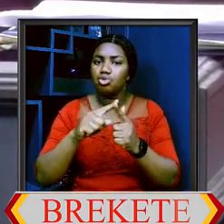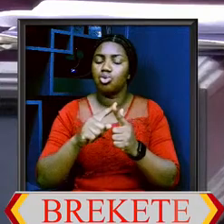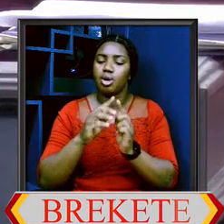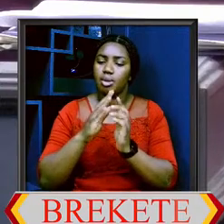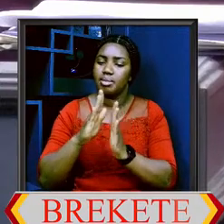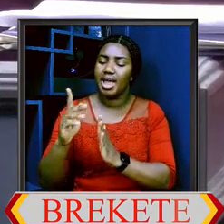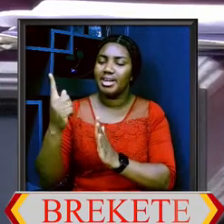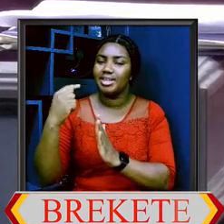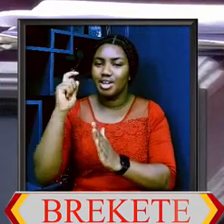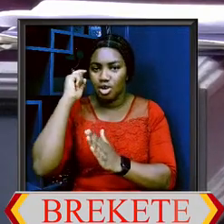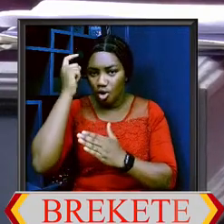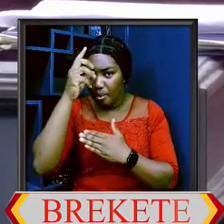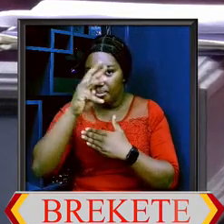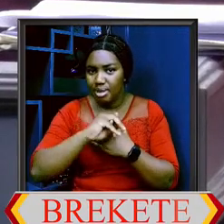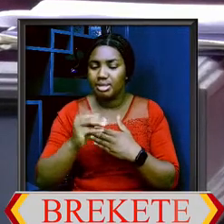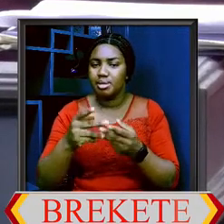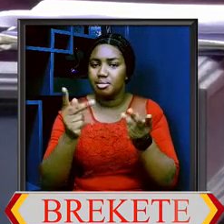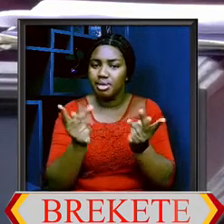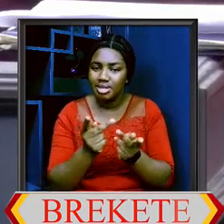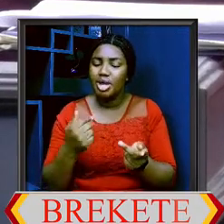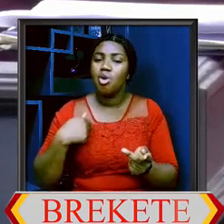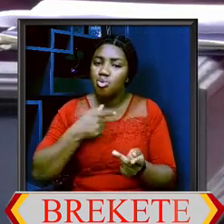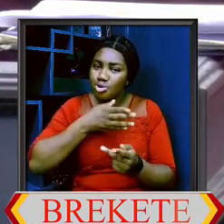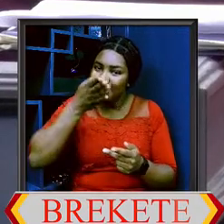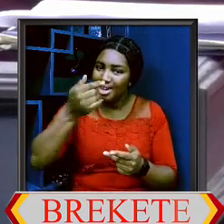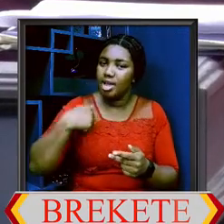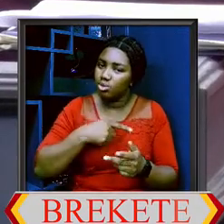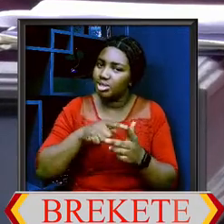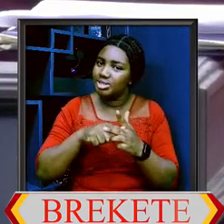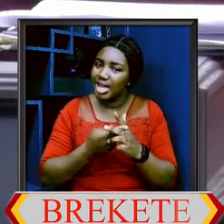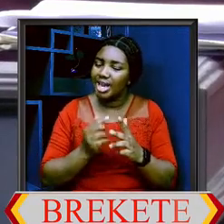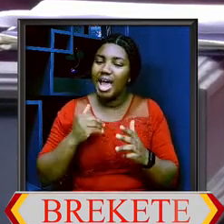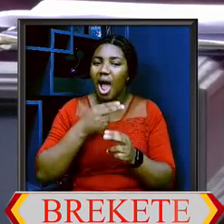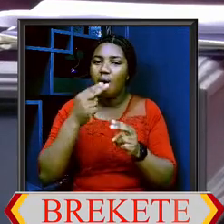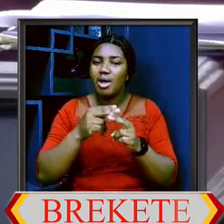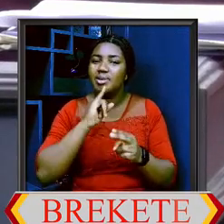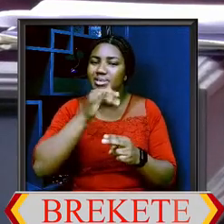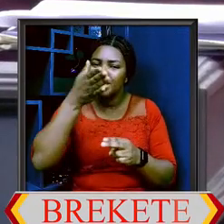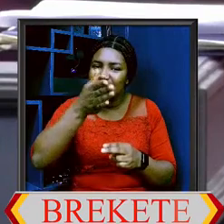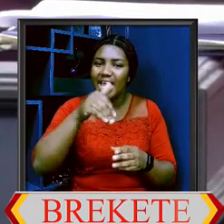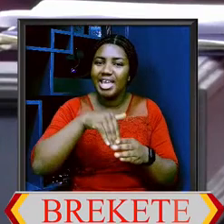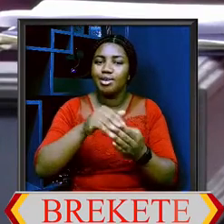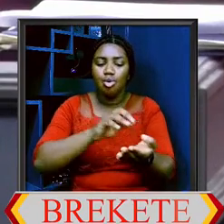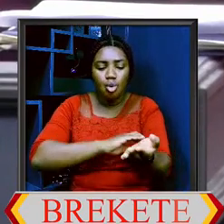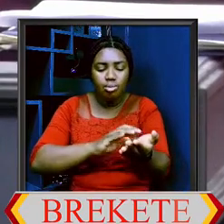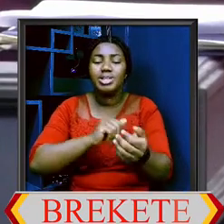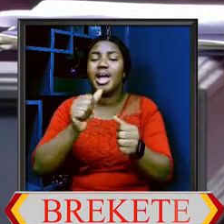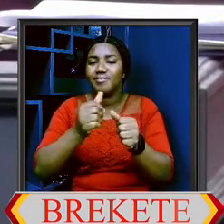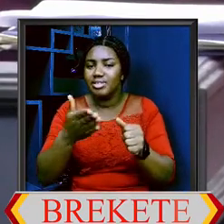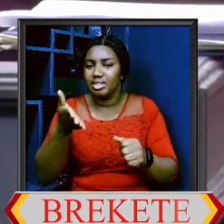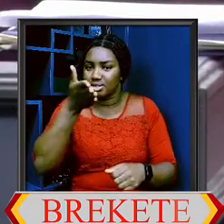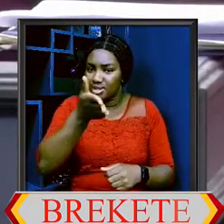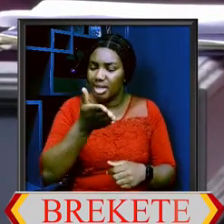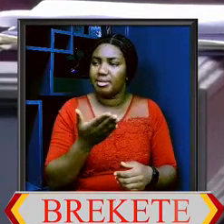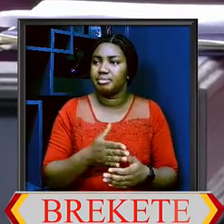then we who are there we started and our name is there in the computer everything is there okay these